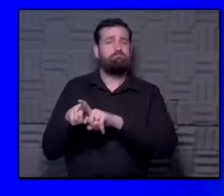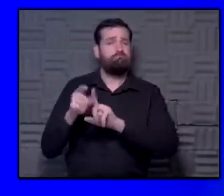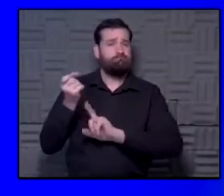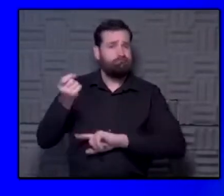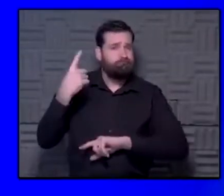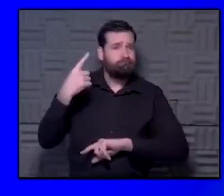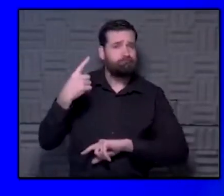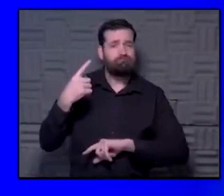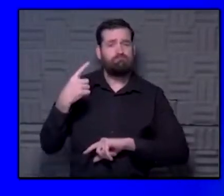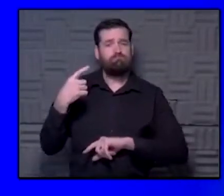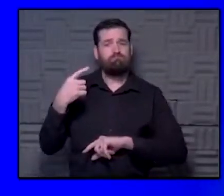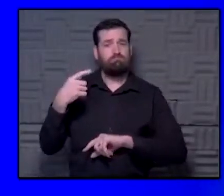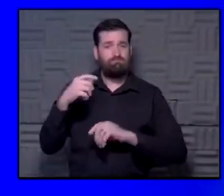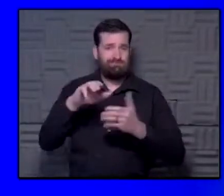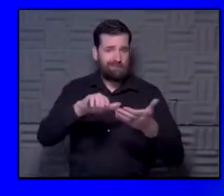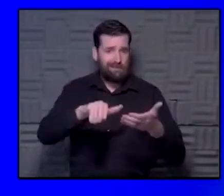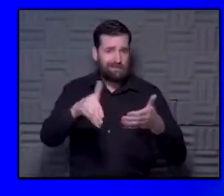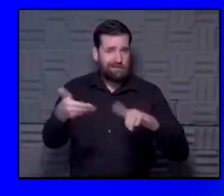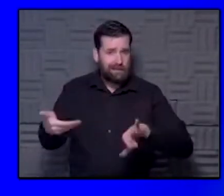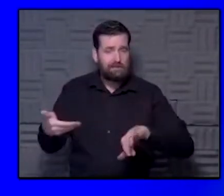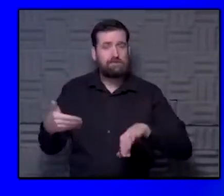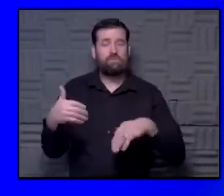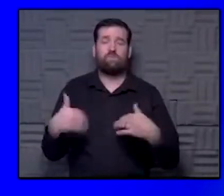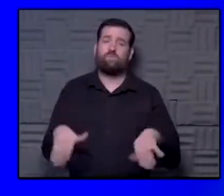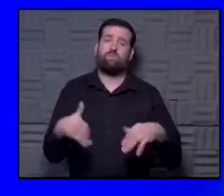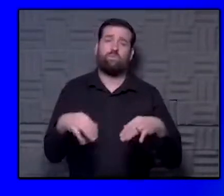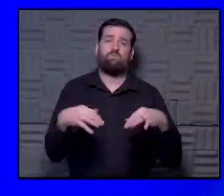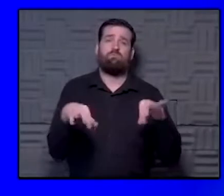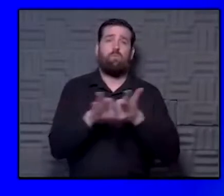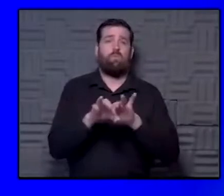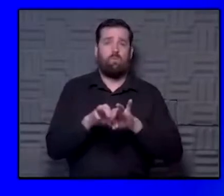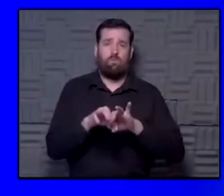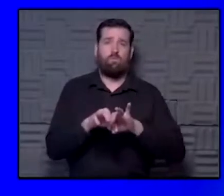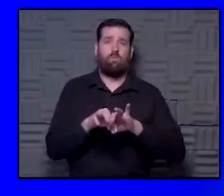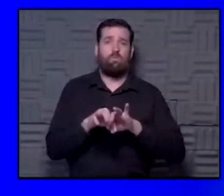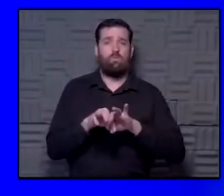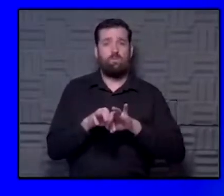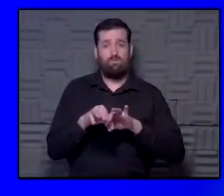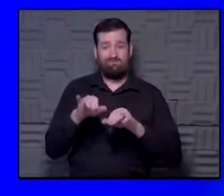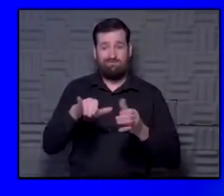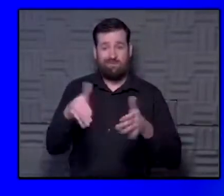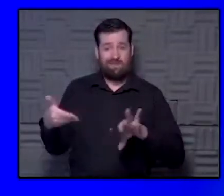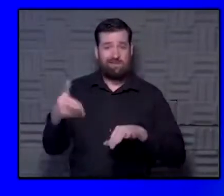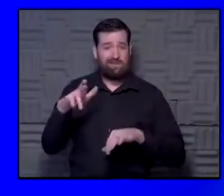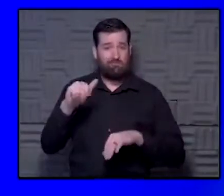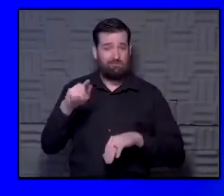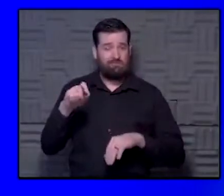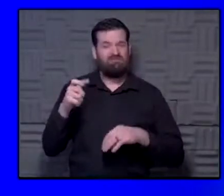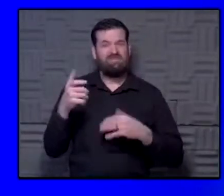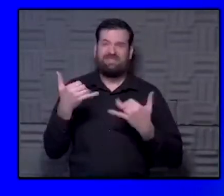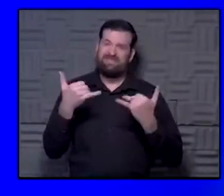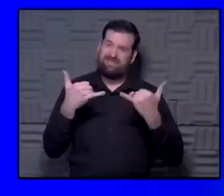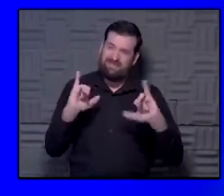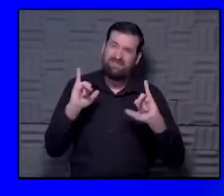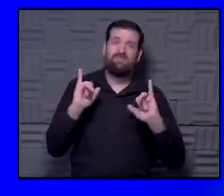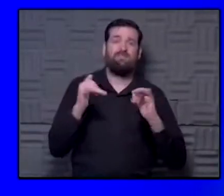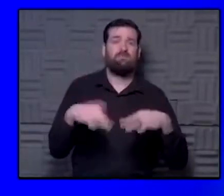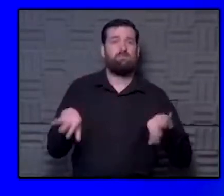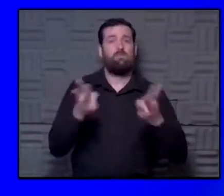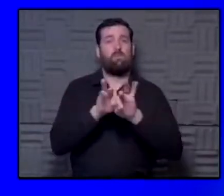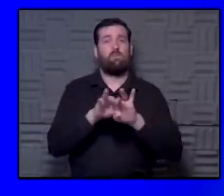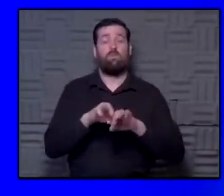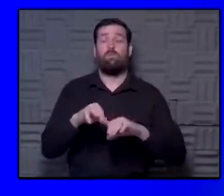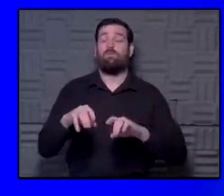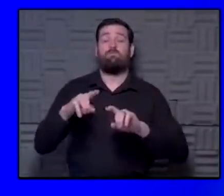understand, you know, the deaths are extremely important. The mortality continues to be extremely important. There was